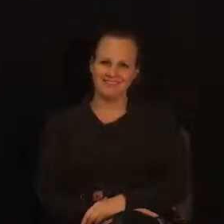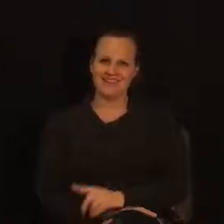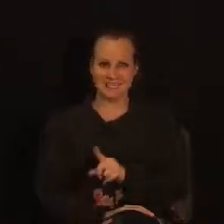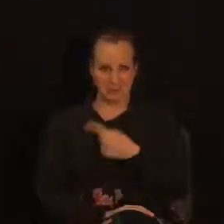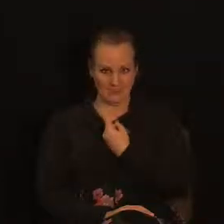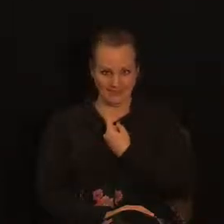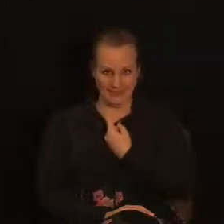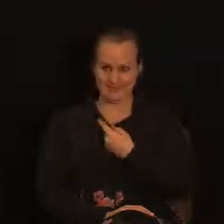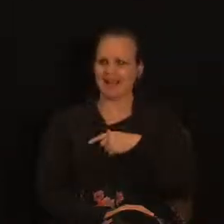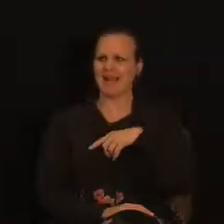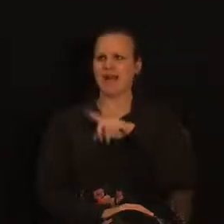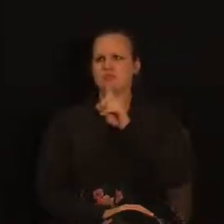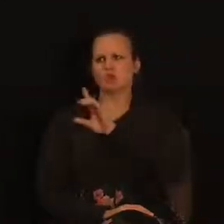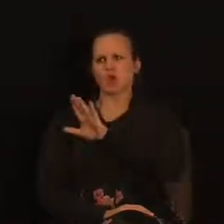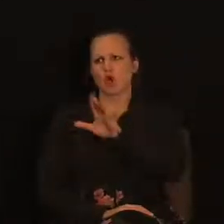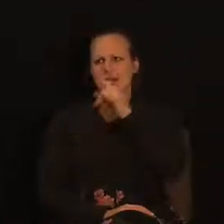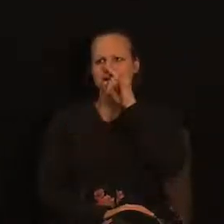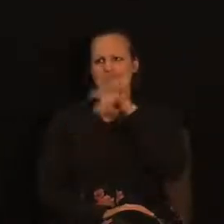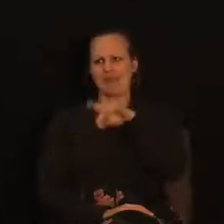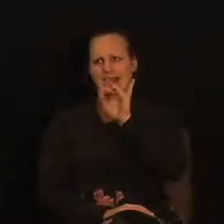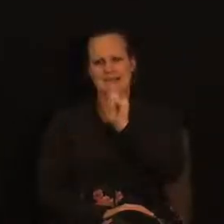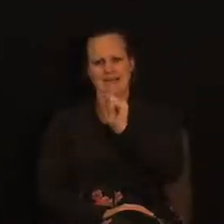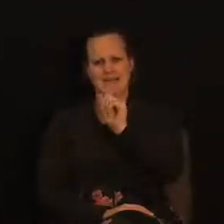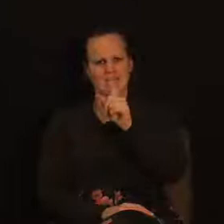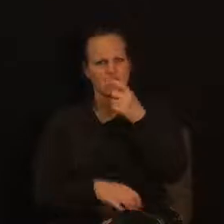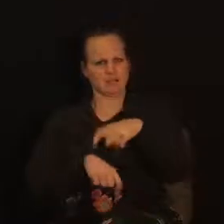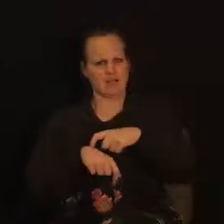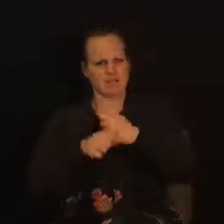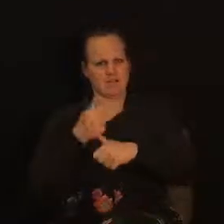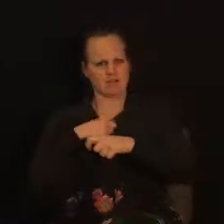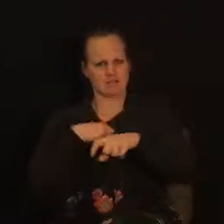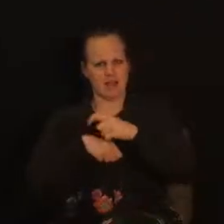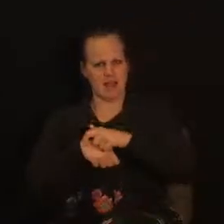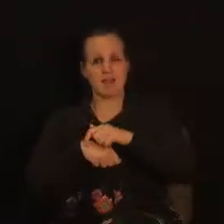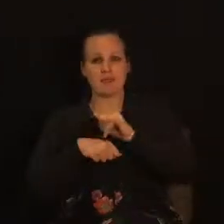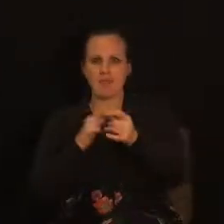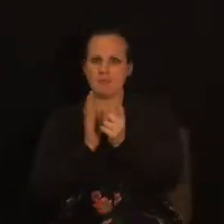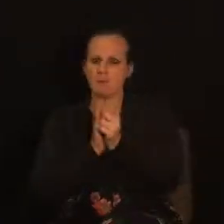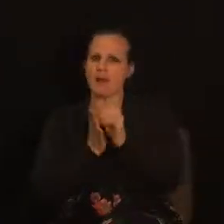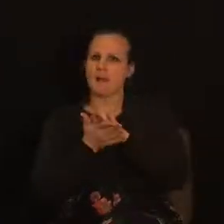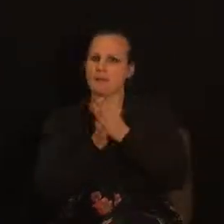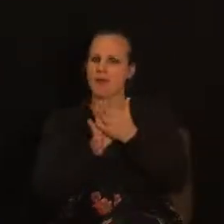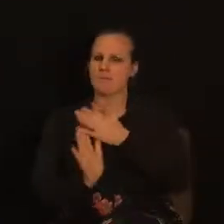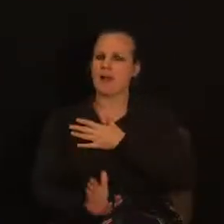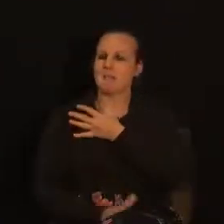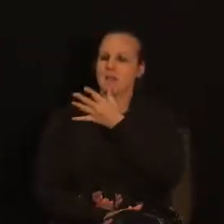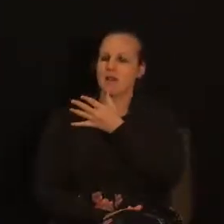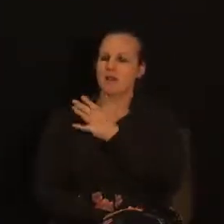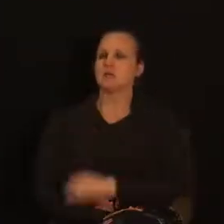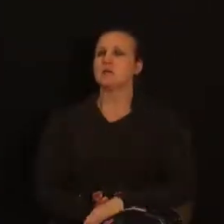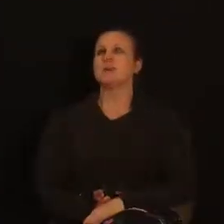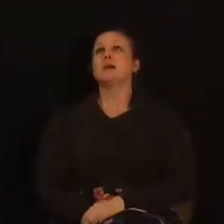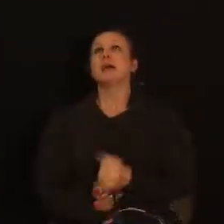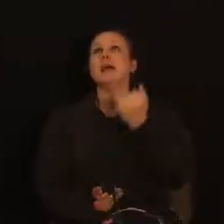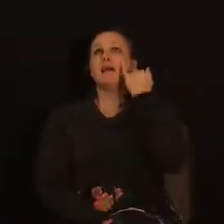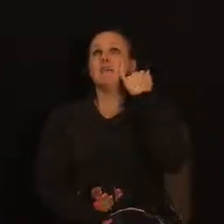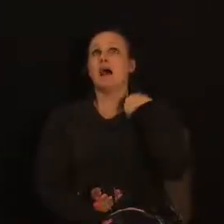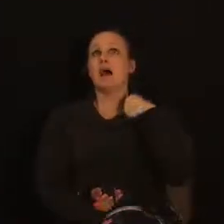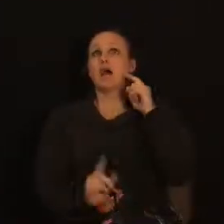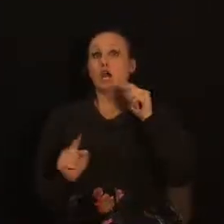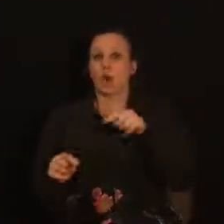find it every time, the first time, right? In those moments, I become my mother, and all of a sudden, I'm like, if I go down there and find